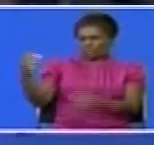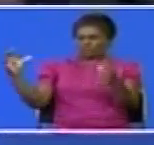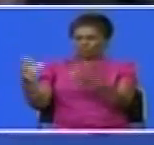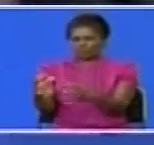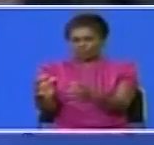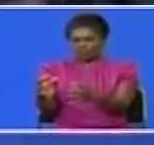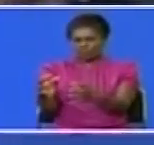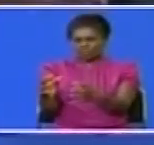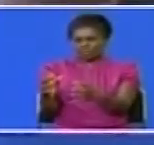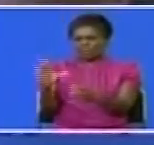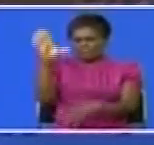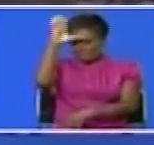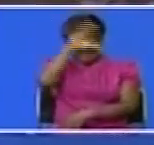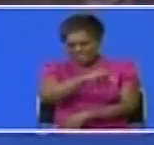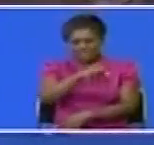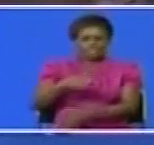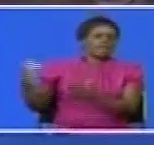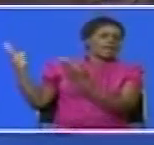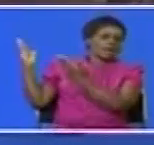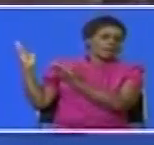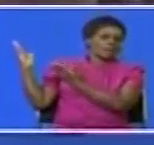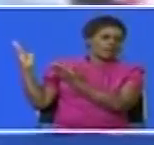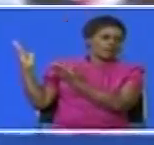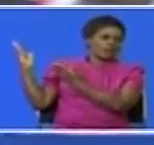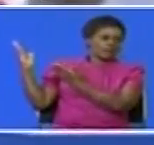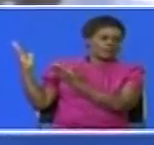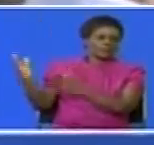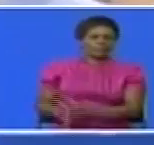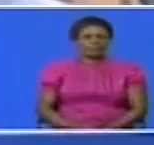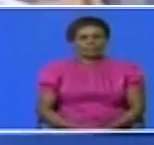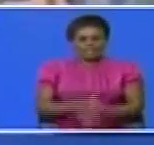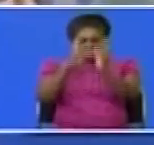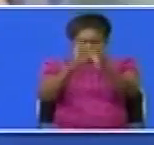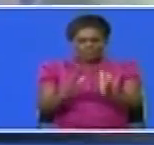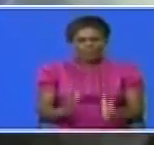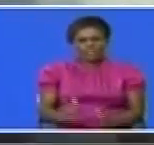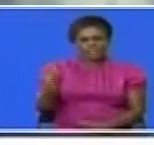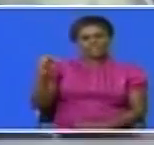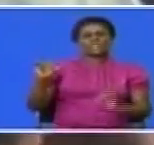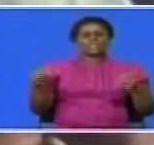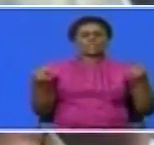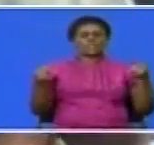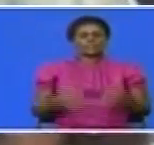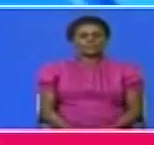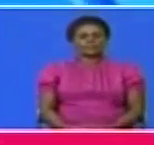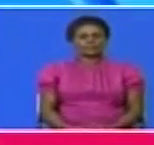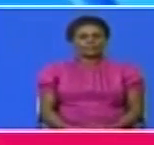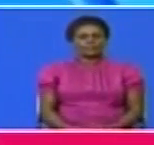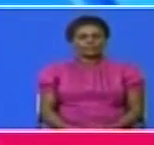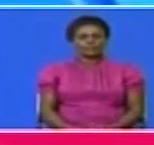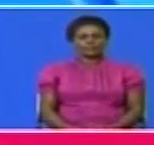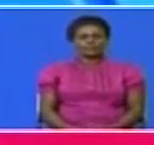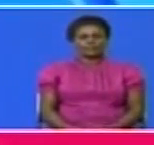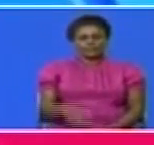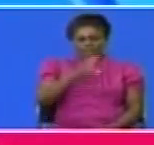were conspicuously absent at the homecoming ceremony. Duncan Hemba, KTN News. The